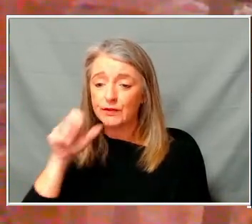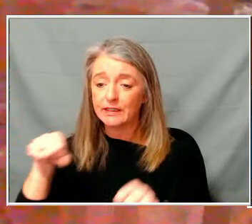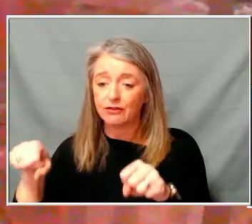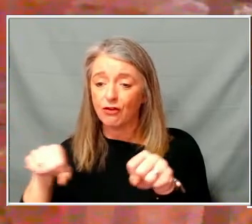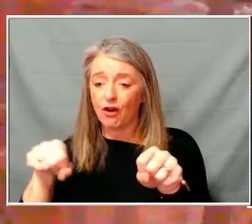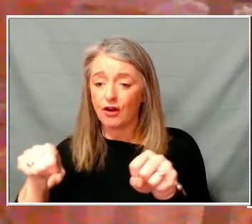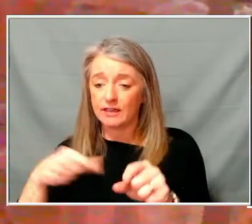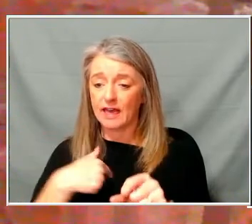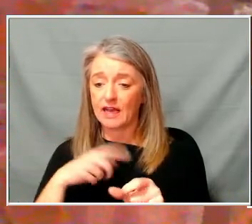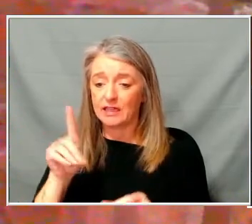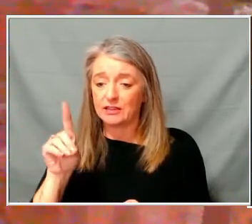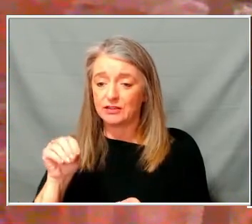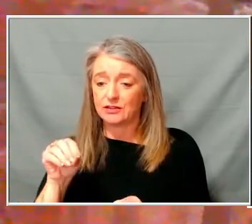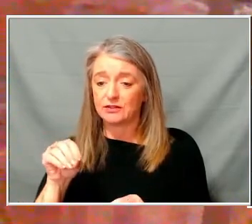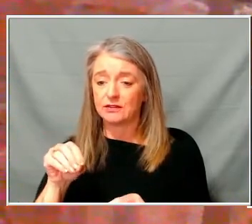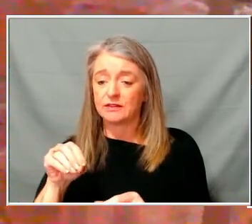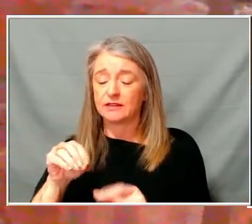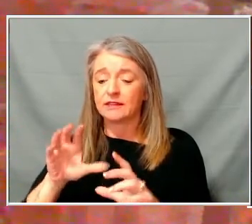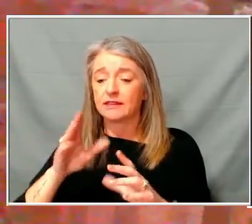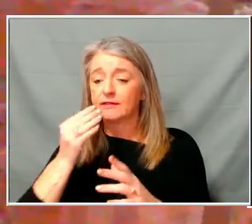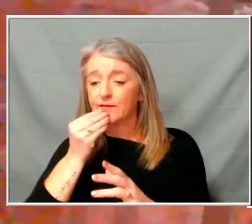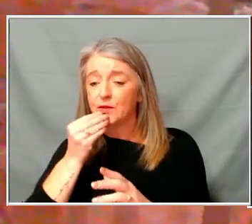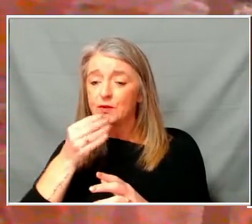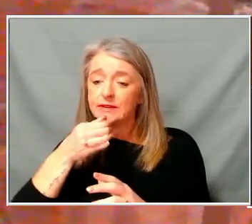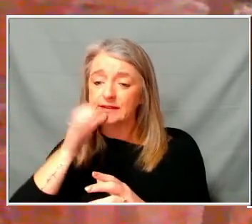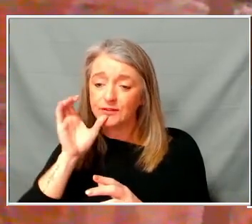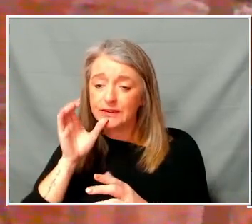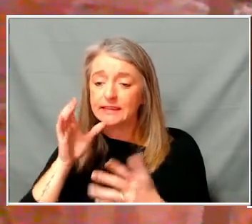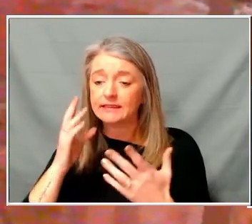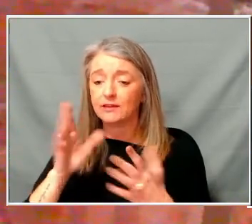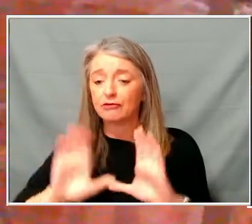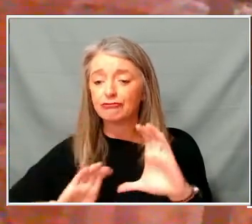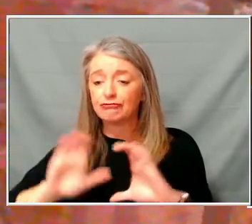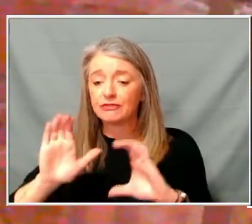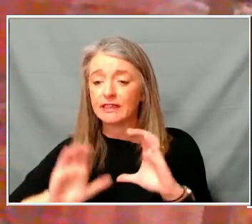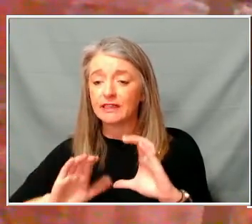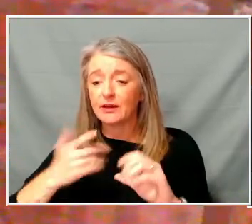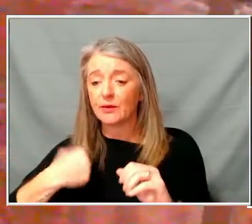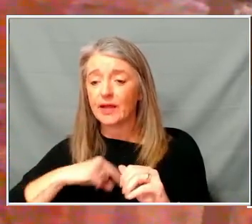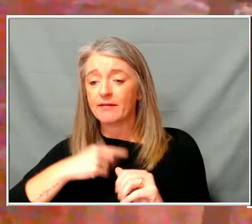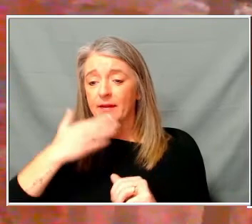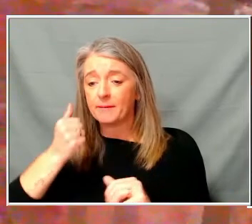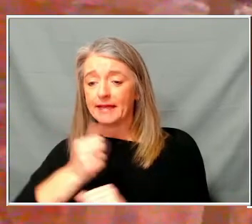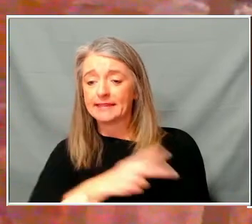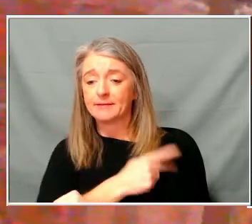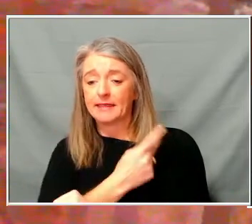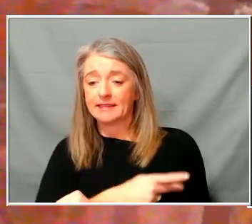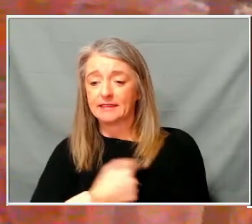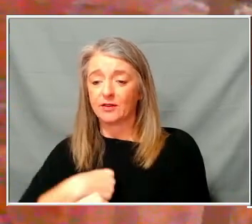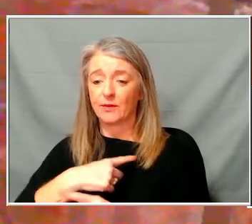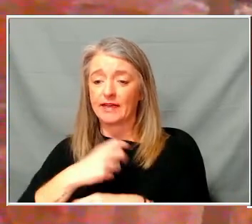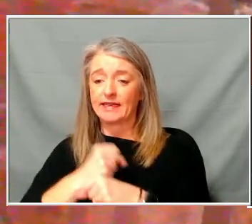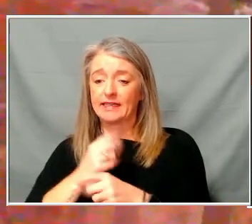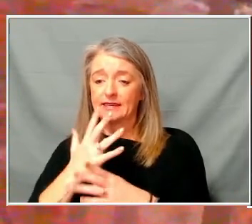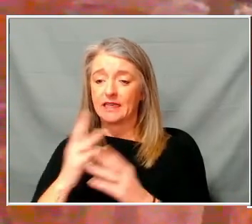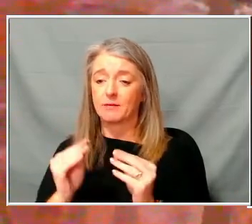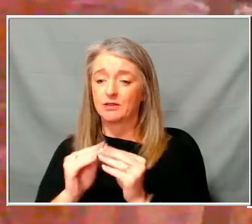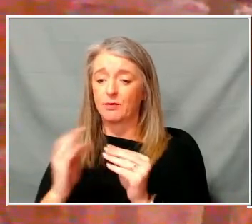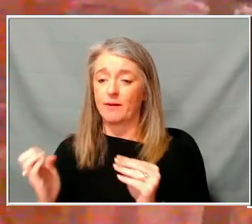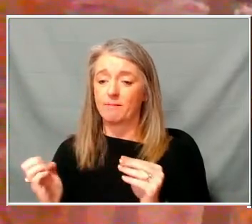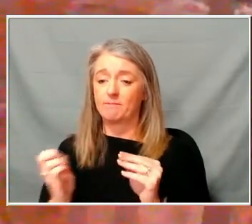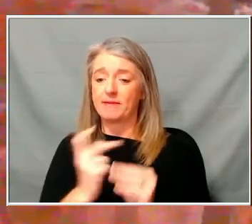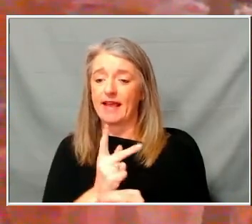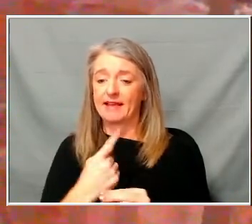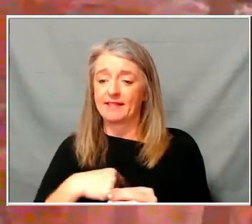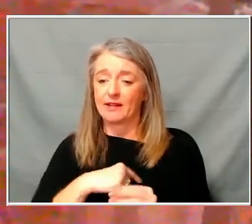just a little chat. And I keep telling them, I said, we have the best patients and we get so much more back than what we